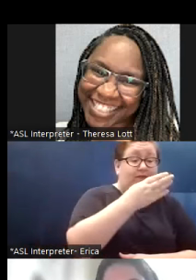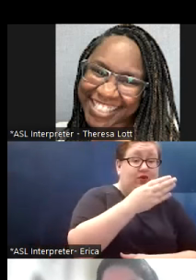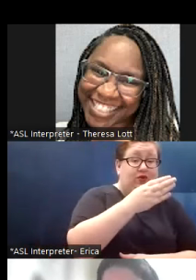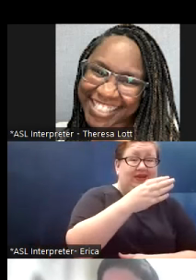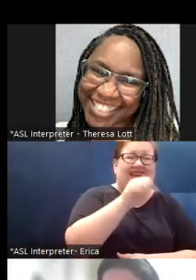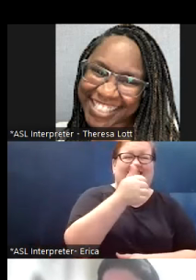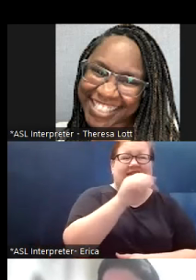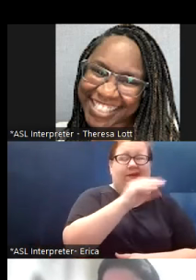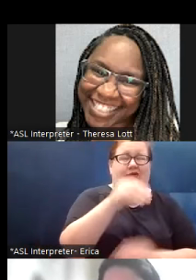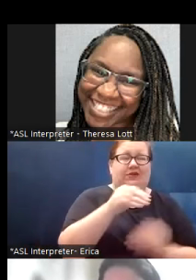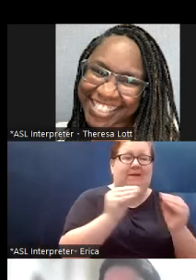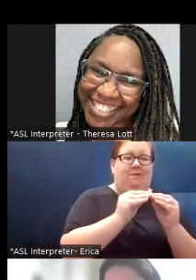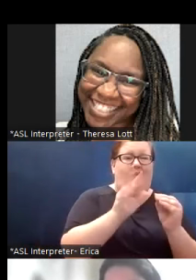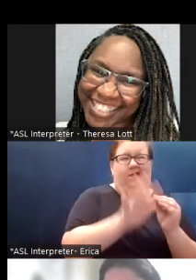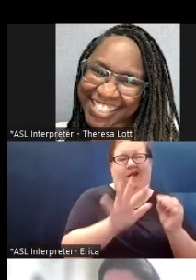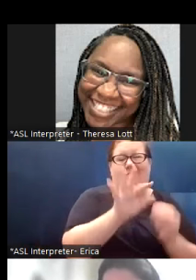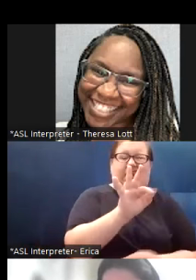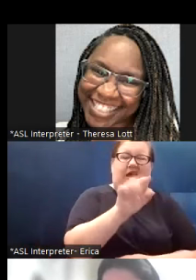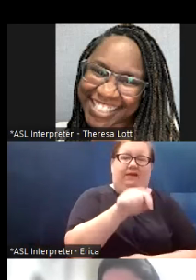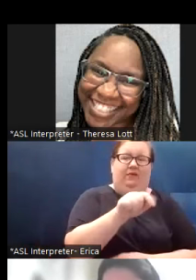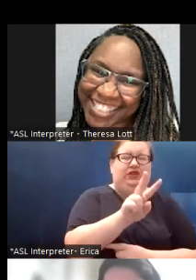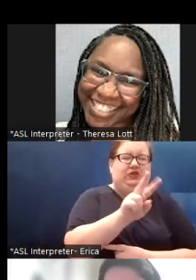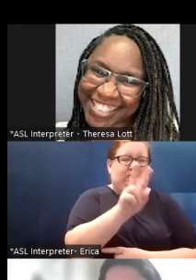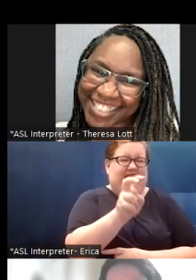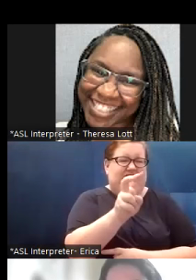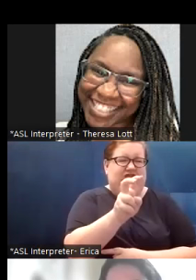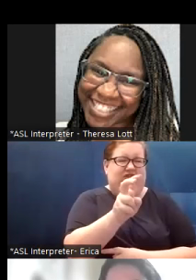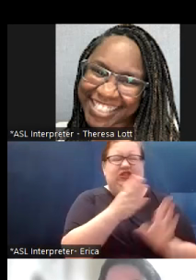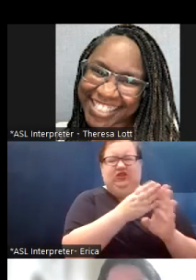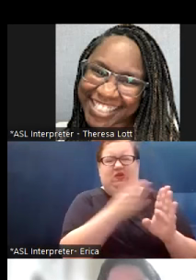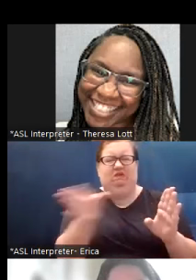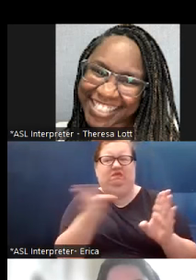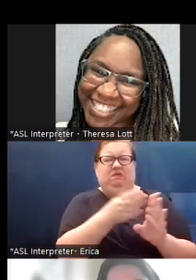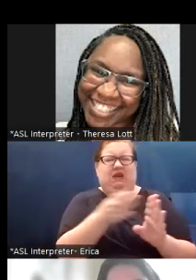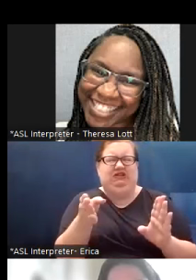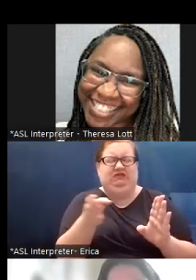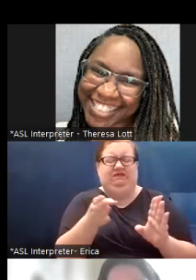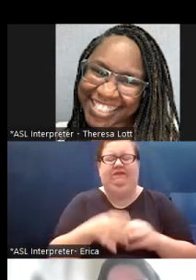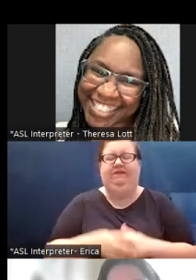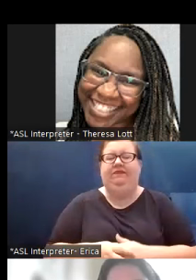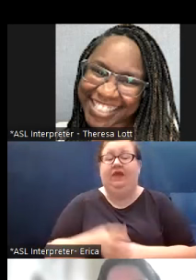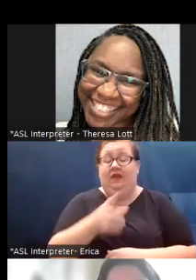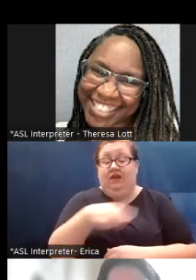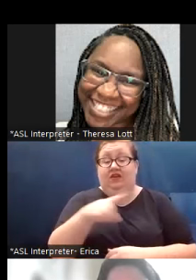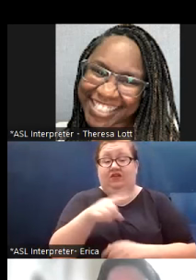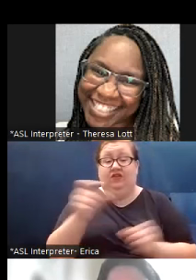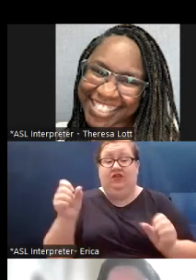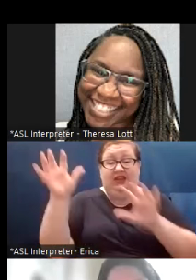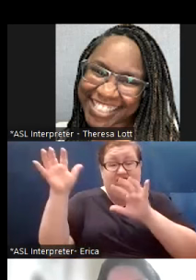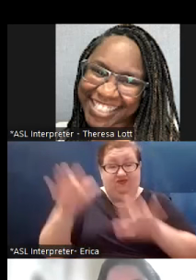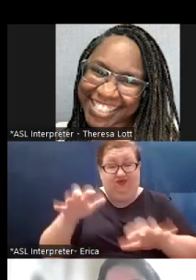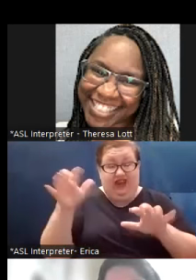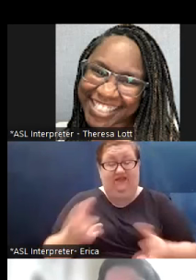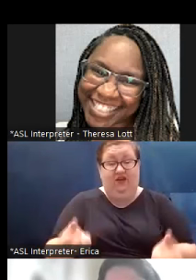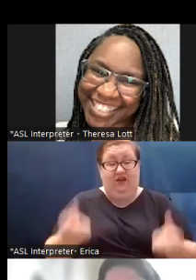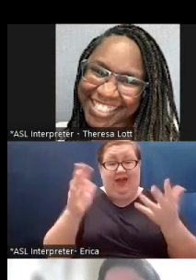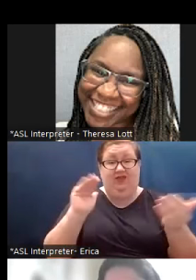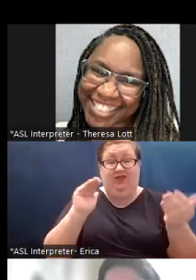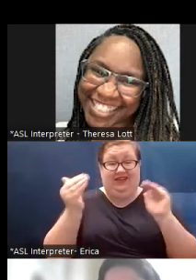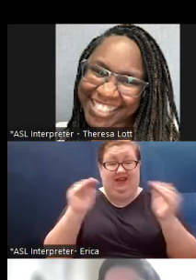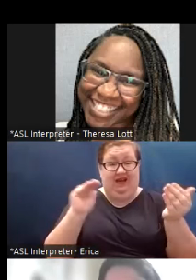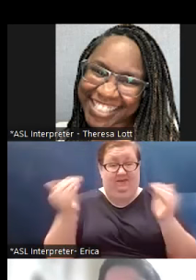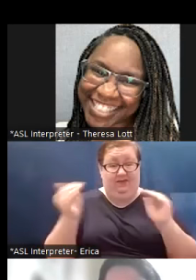about 9.2 inches, which gives us a bit of a range. These rainfall amounts are comparable to an